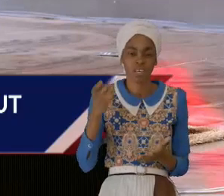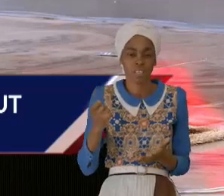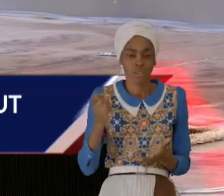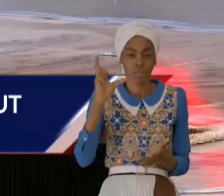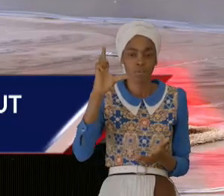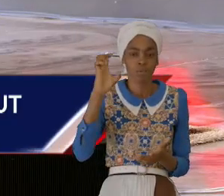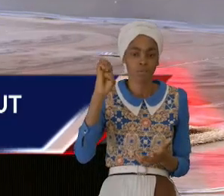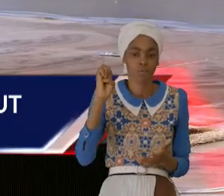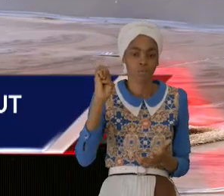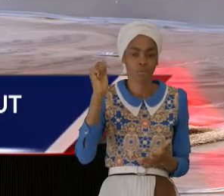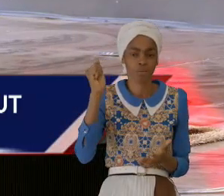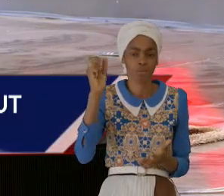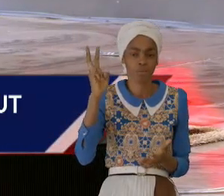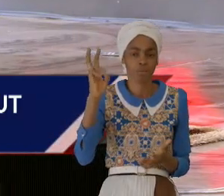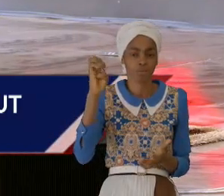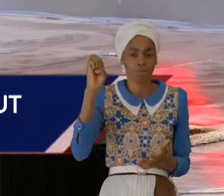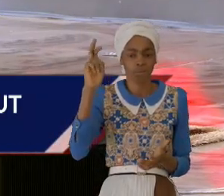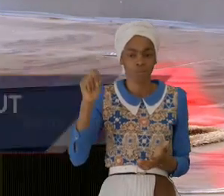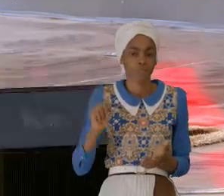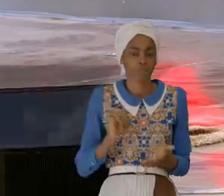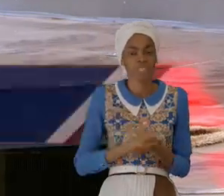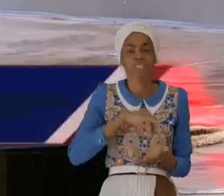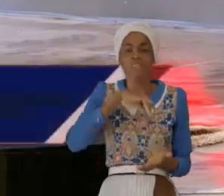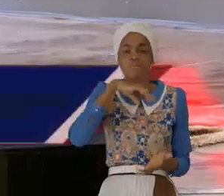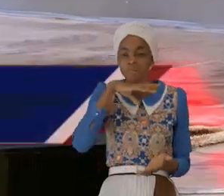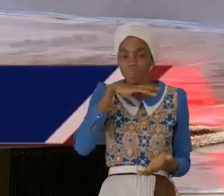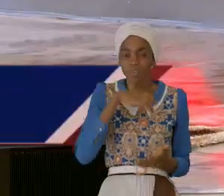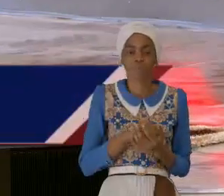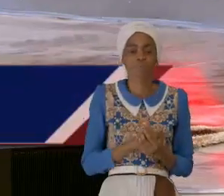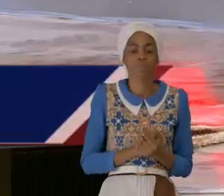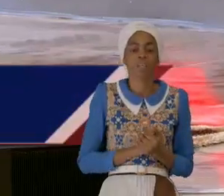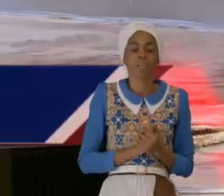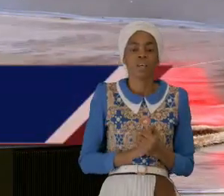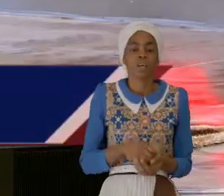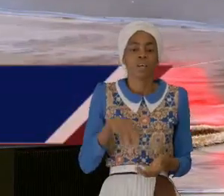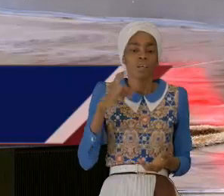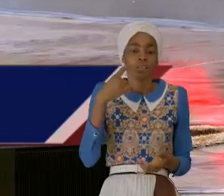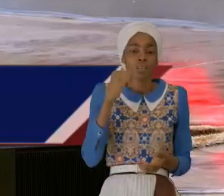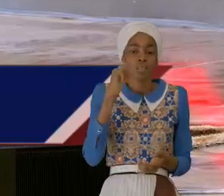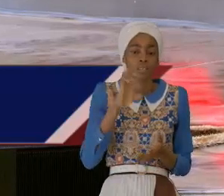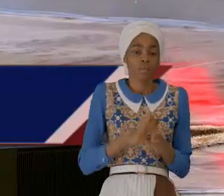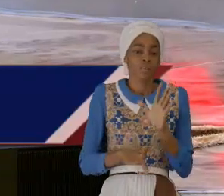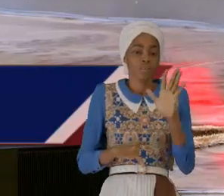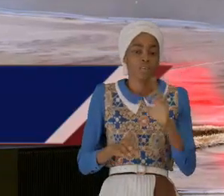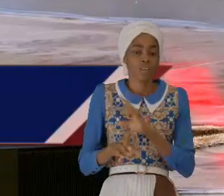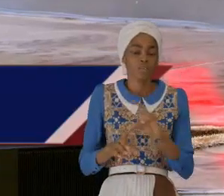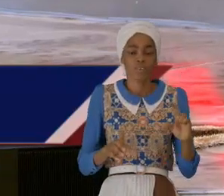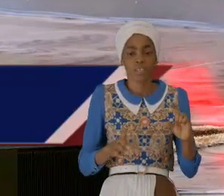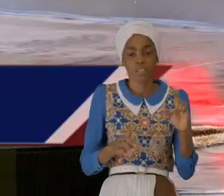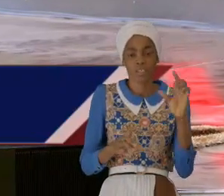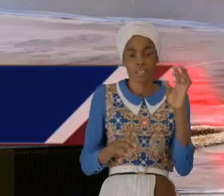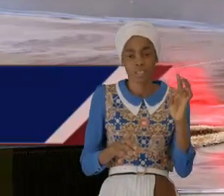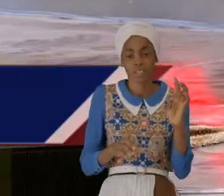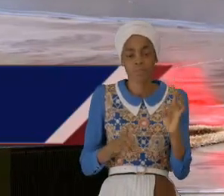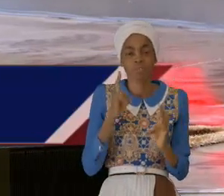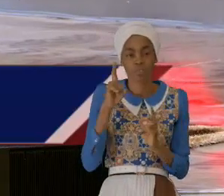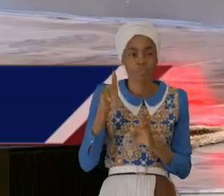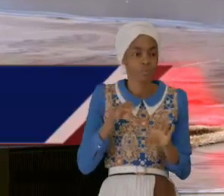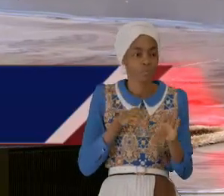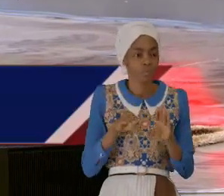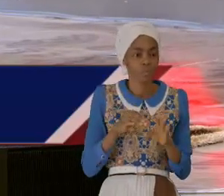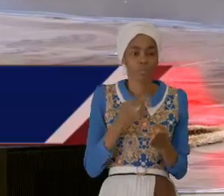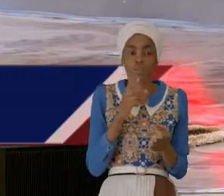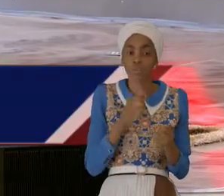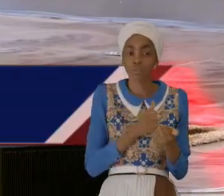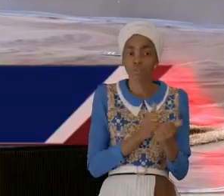leaven. We're looking at Galatians chapter 5, verses 7, 8, and 9. Ye did run well.